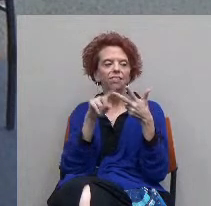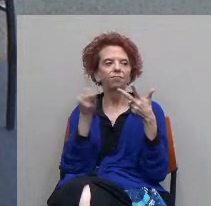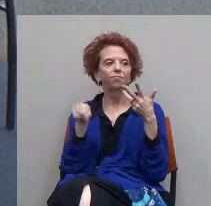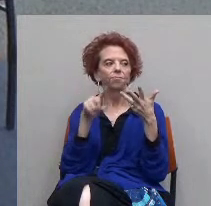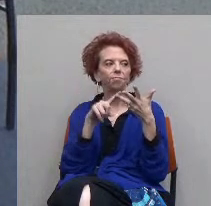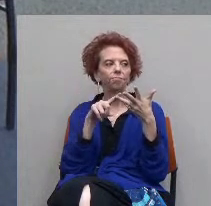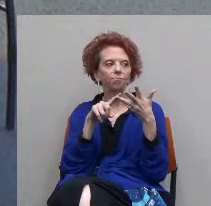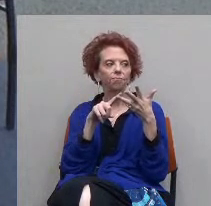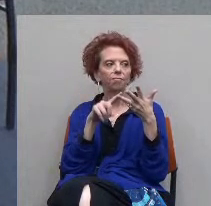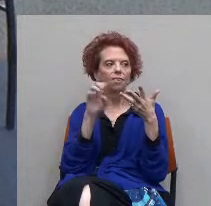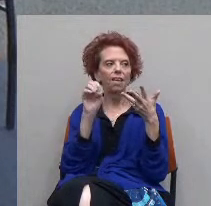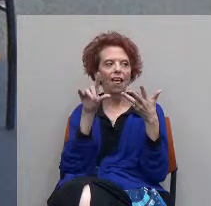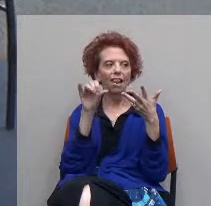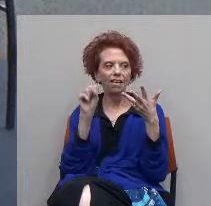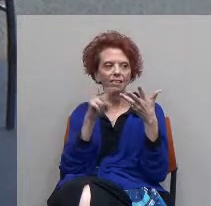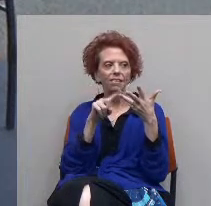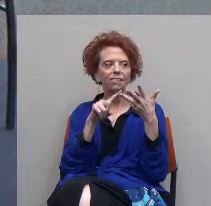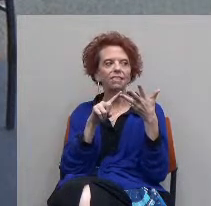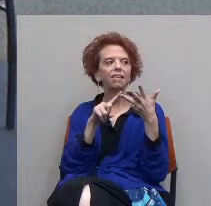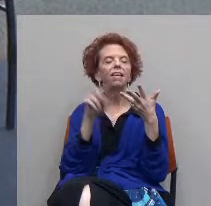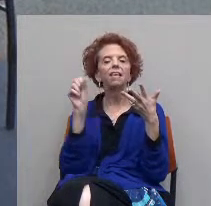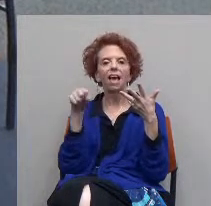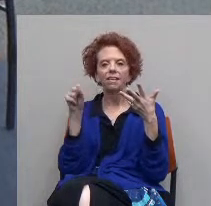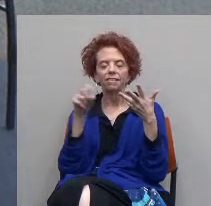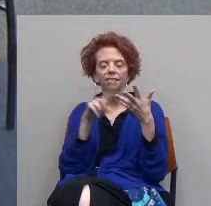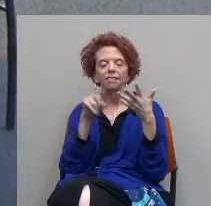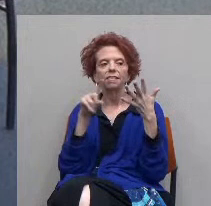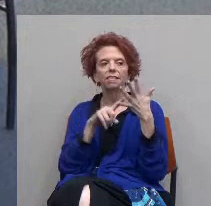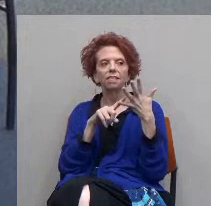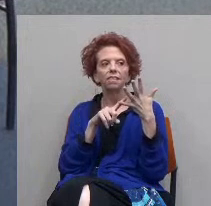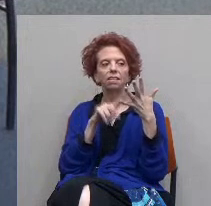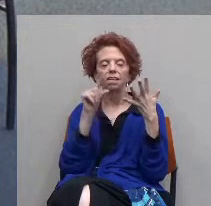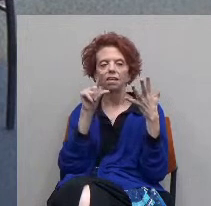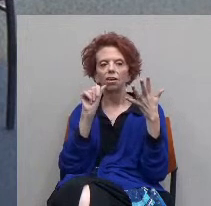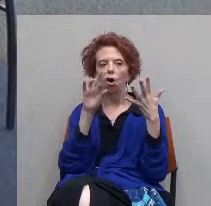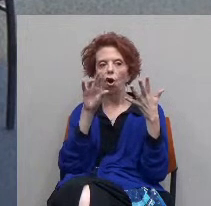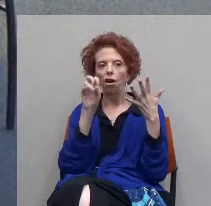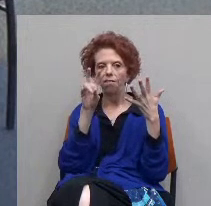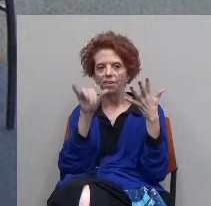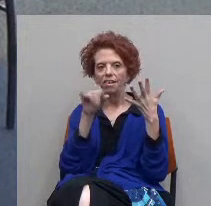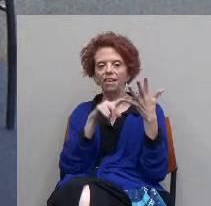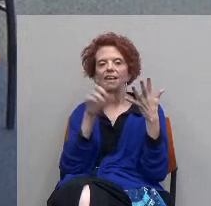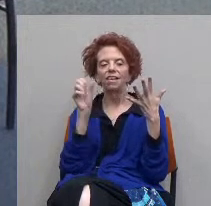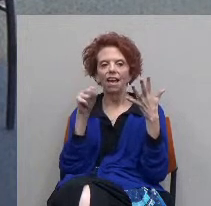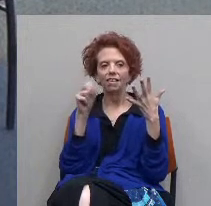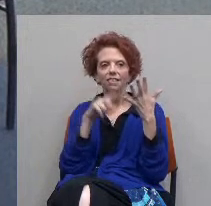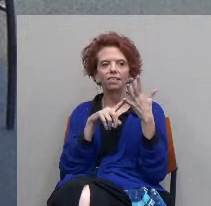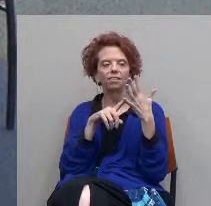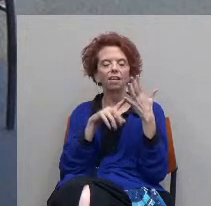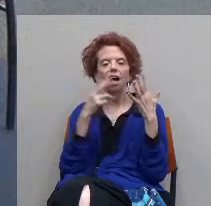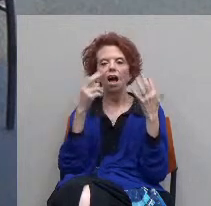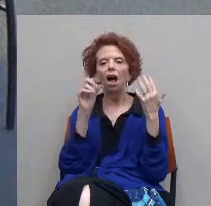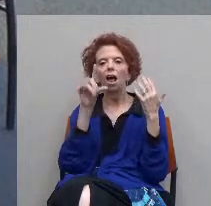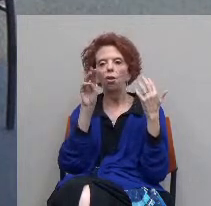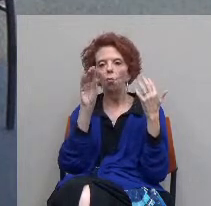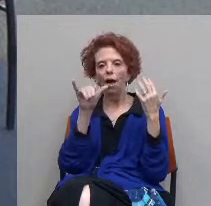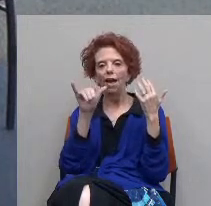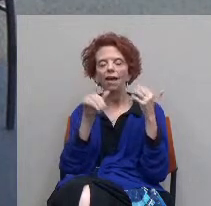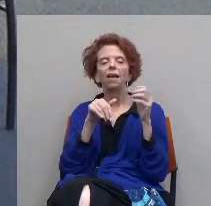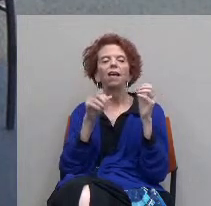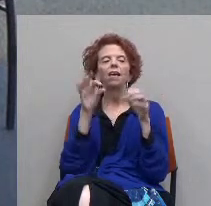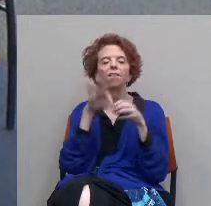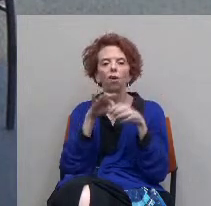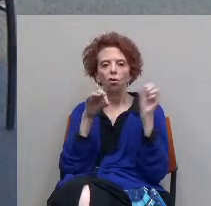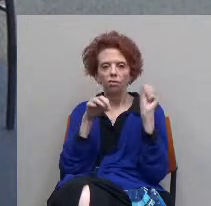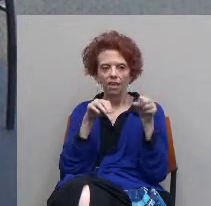votes yes, Ms. Ellis. Yes. Ms. Ellis votes yes, Mr. Garvey. Yes. Mr. Garvey votes yes, Ms. Holloway. Yes. Ms.